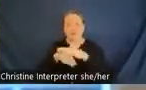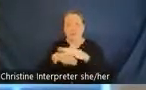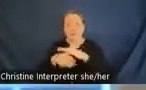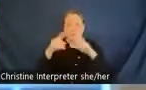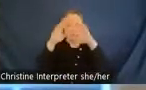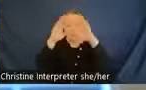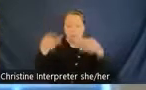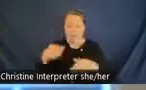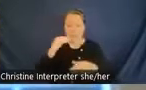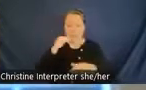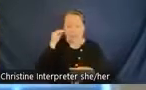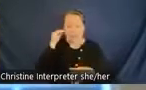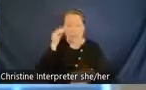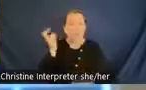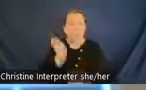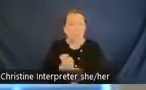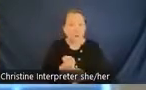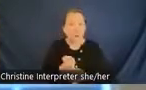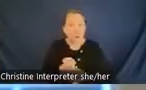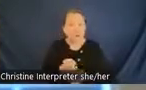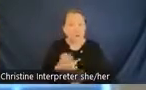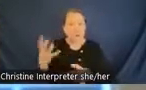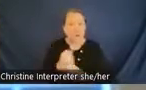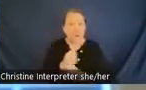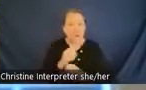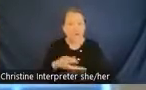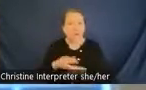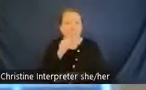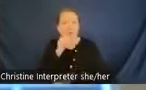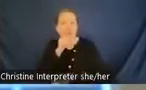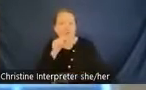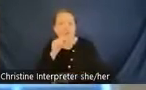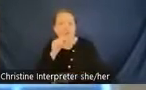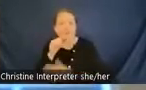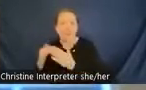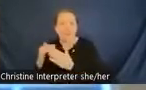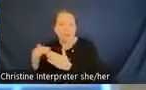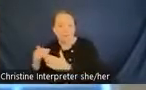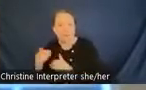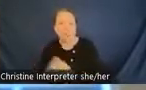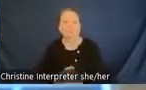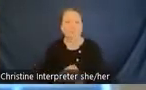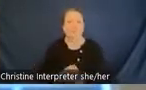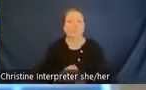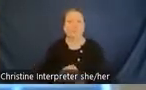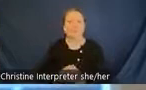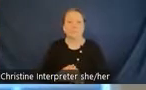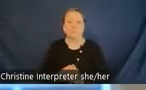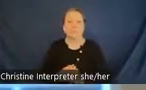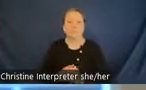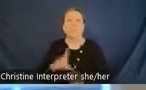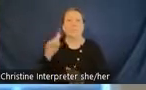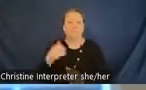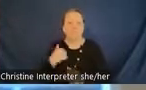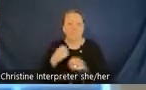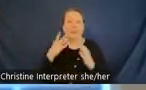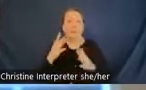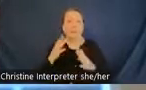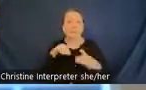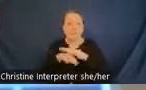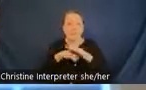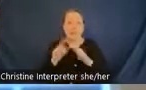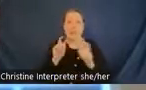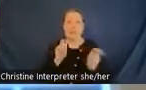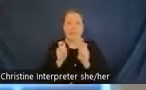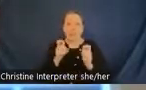also difficult to obtain on the private side. There are a number of accessible and adaptable units that